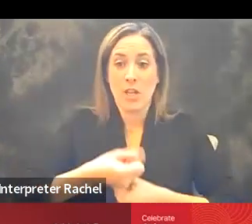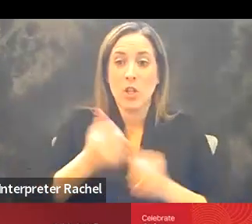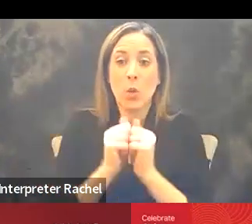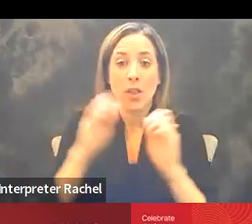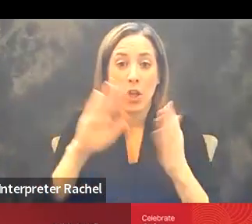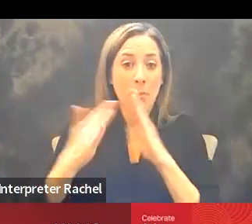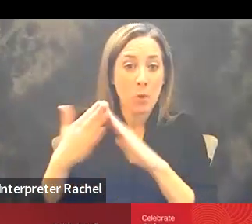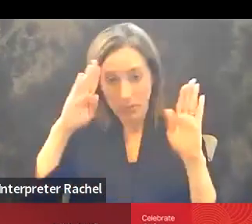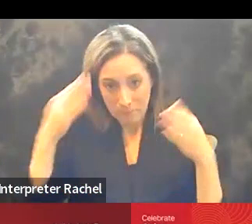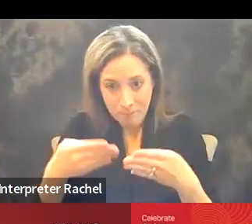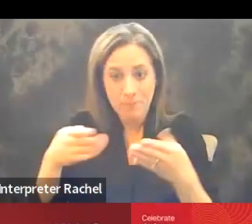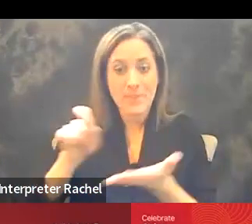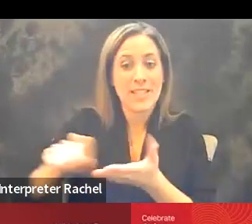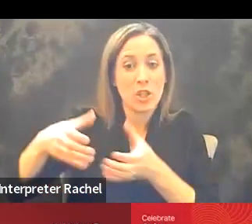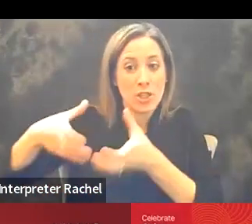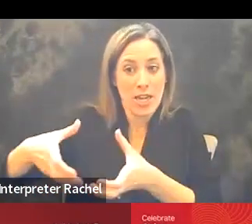community-oriented